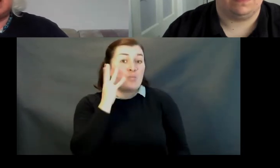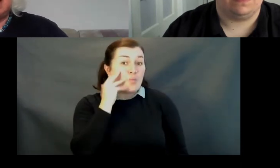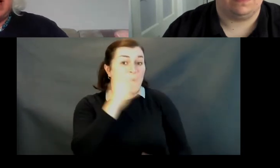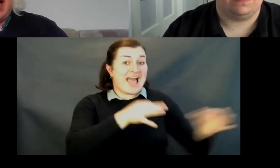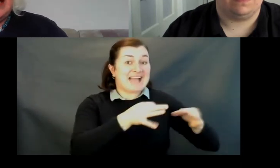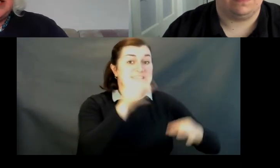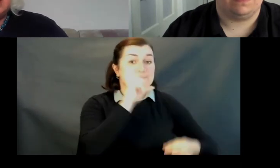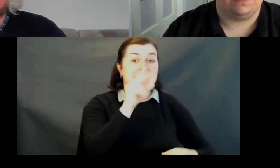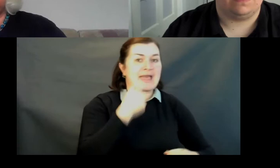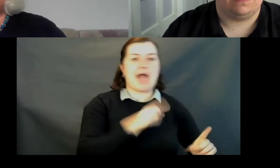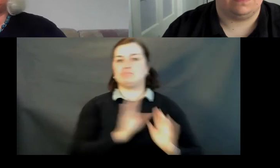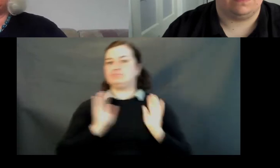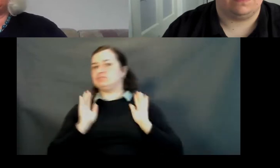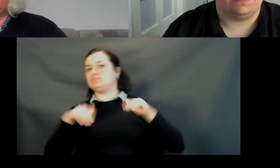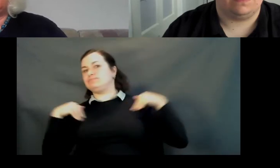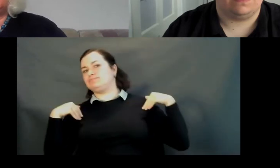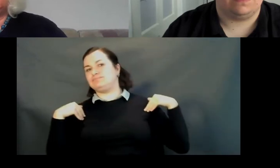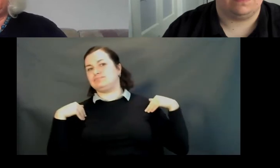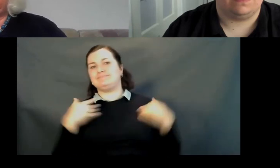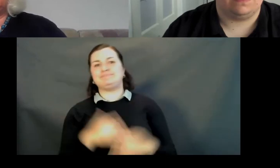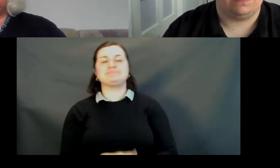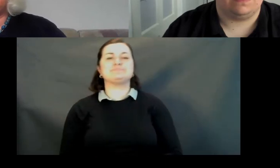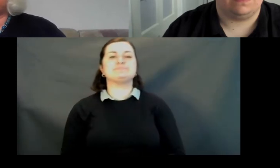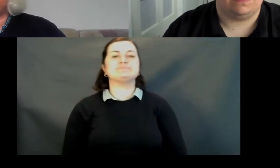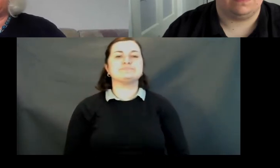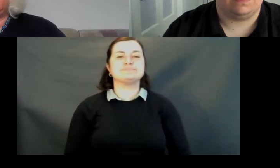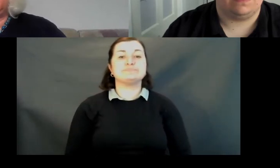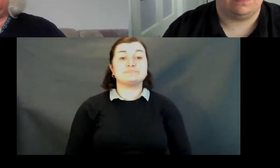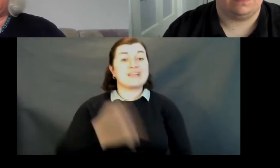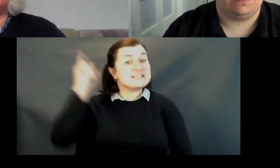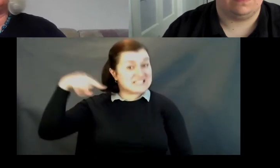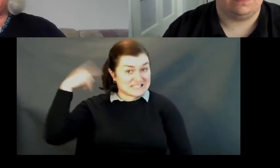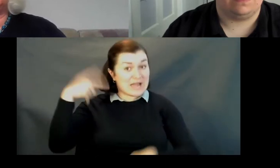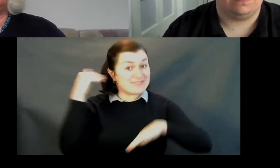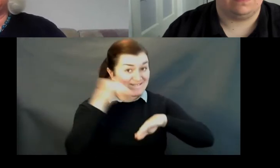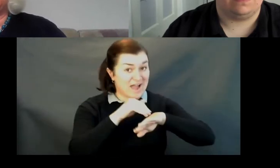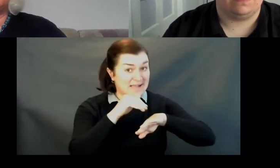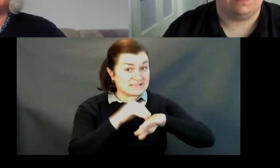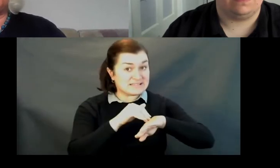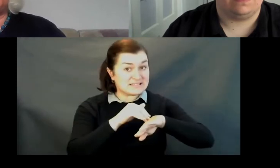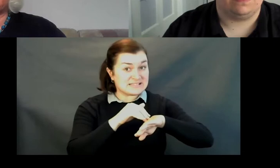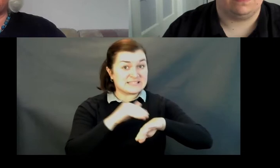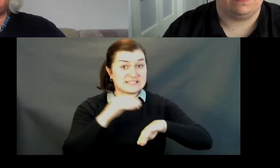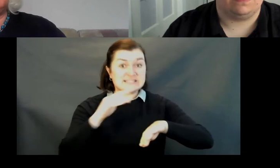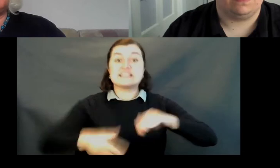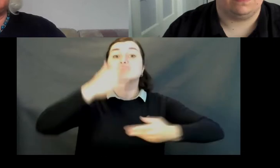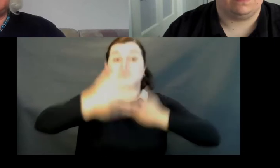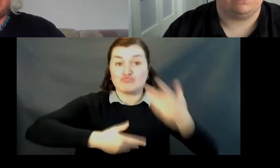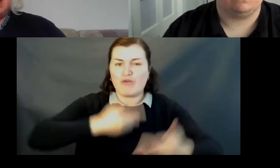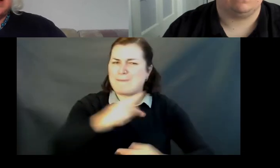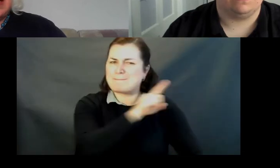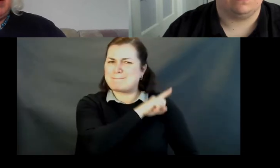effects. I need to describe sound effects because not everybody will understand what a sound effect